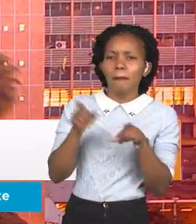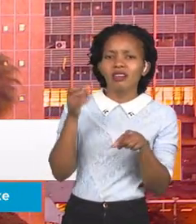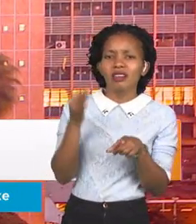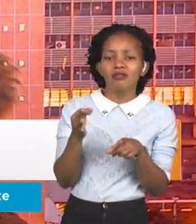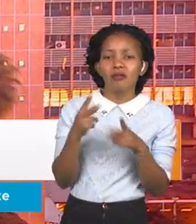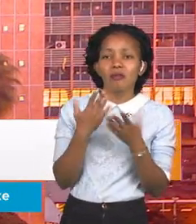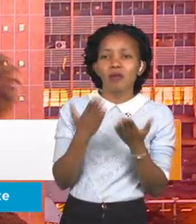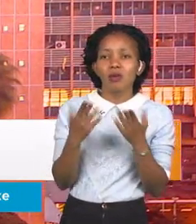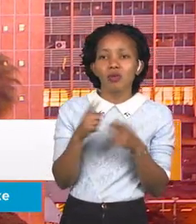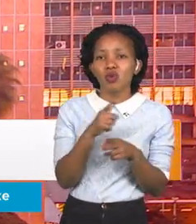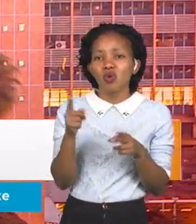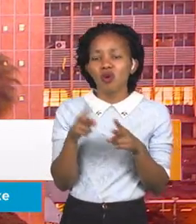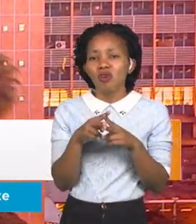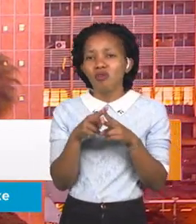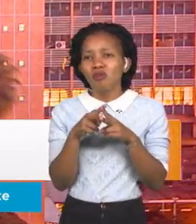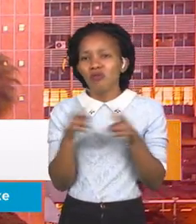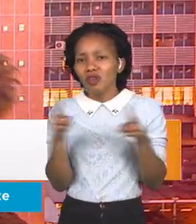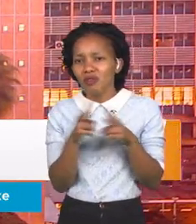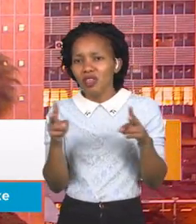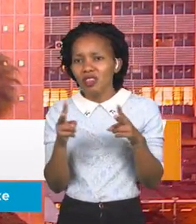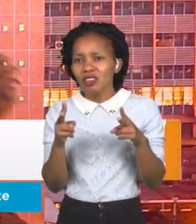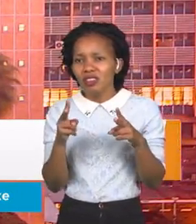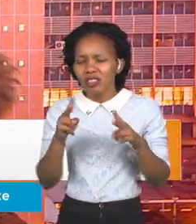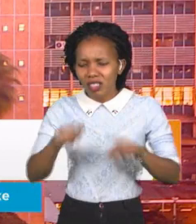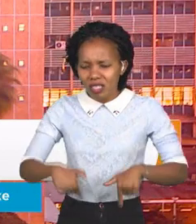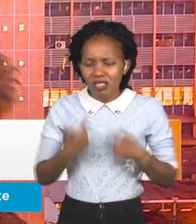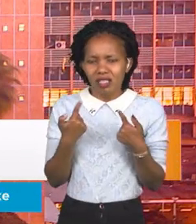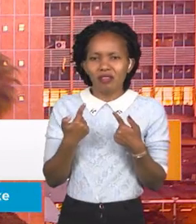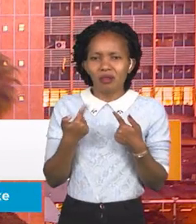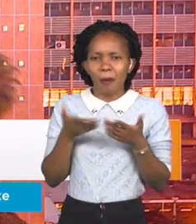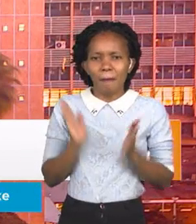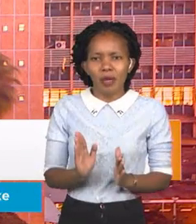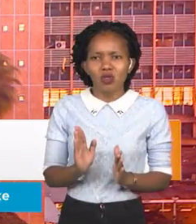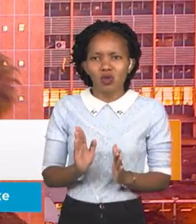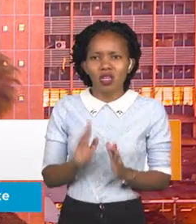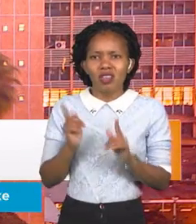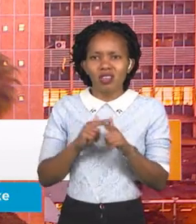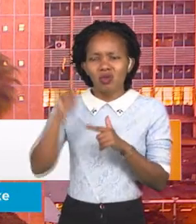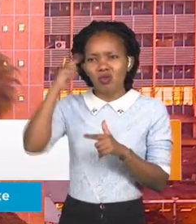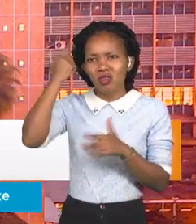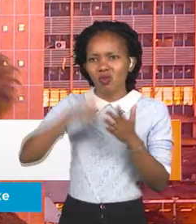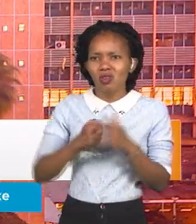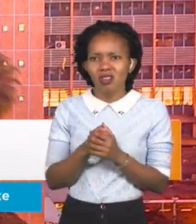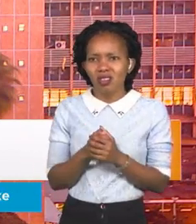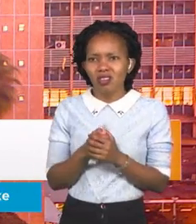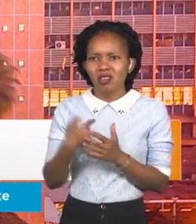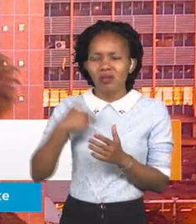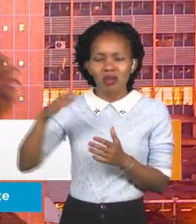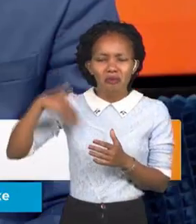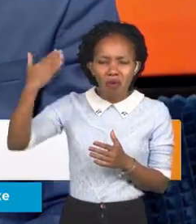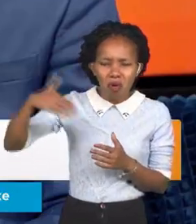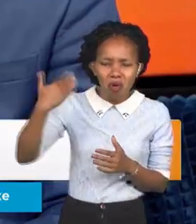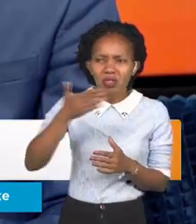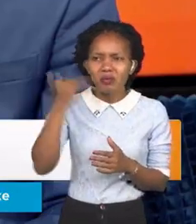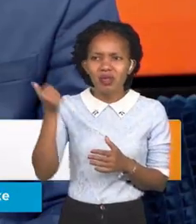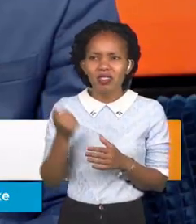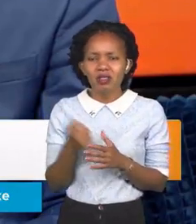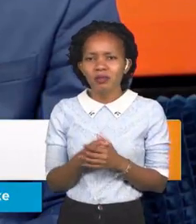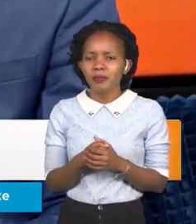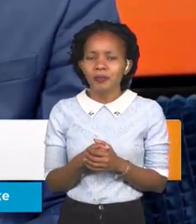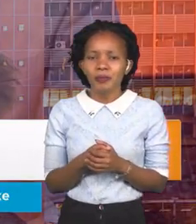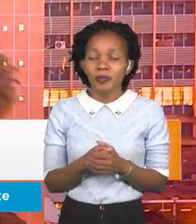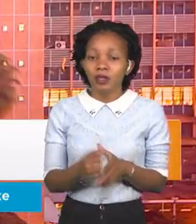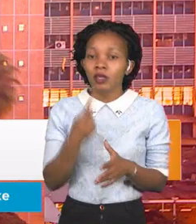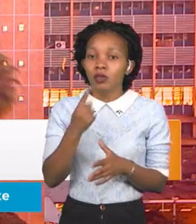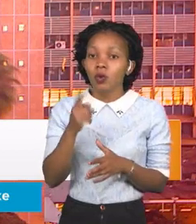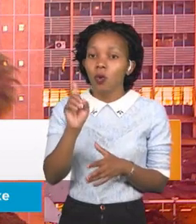very egoistic human being, very self-centered human being, mm-hmm. of course, the first thing you would think is, I've always been the best. Yeah, how could you tell me something like that? Sure.